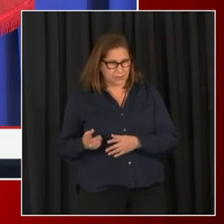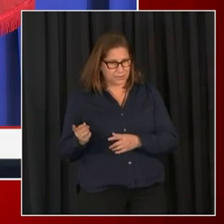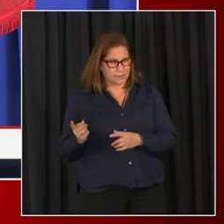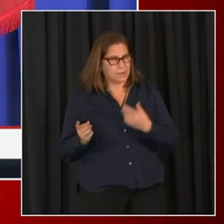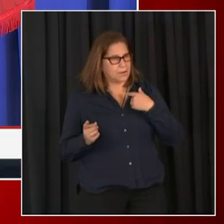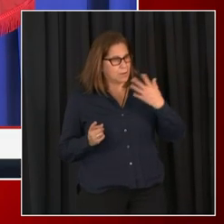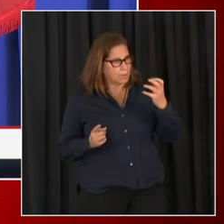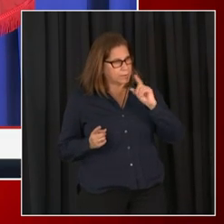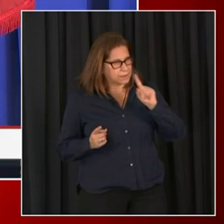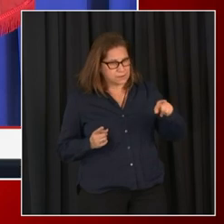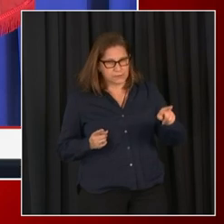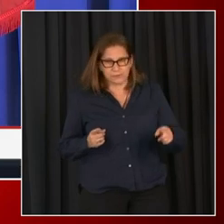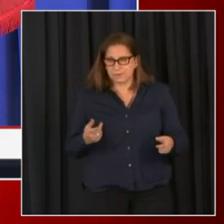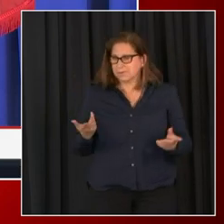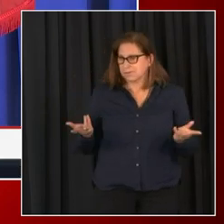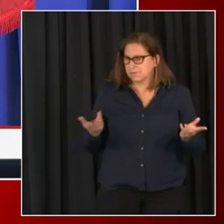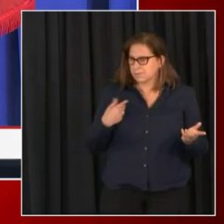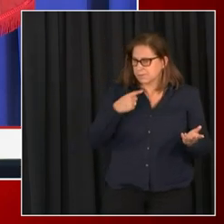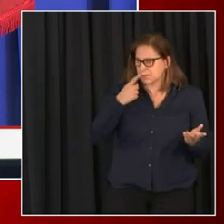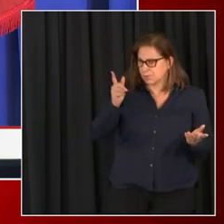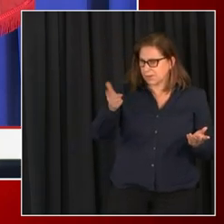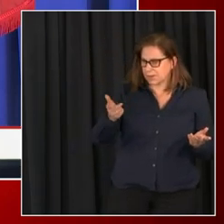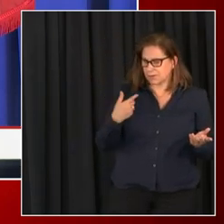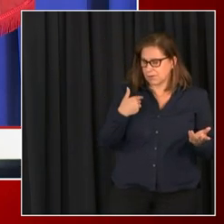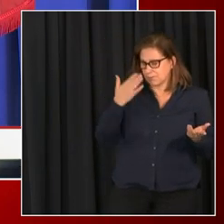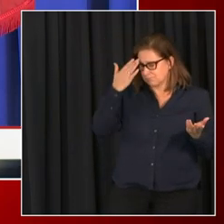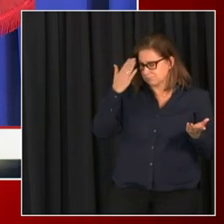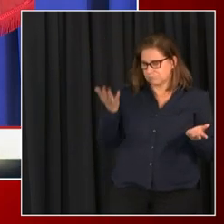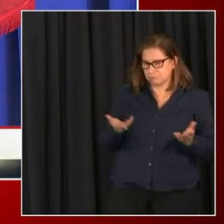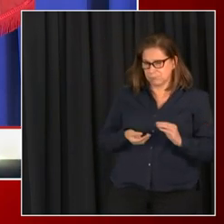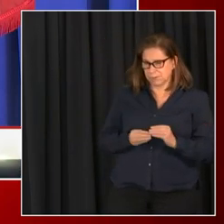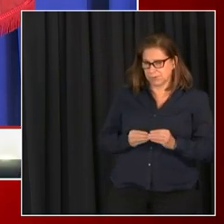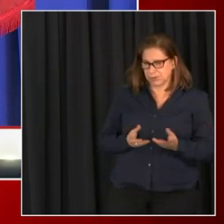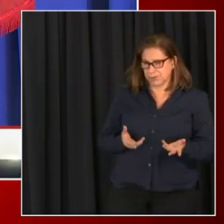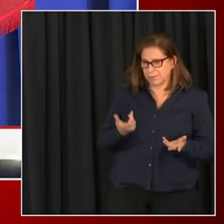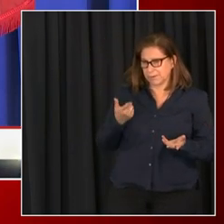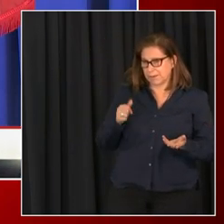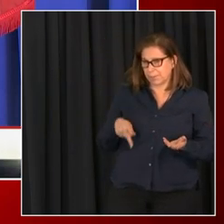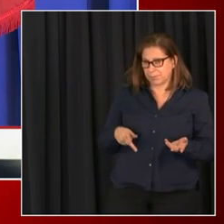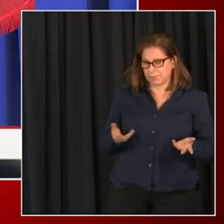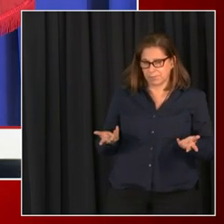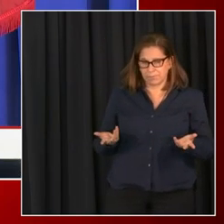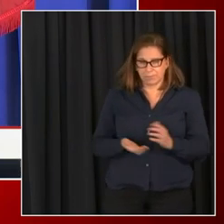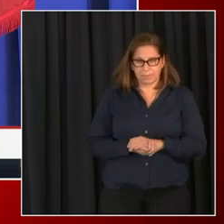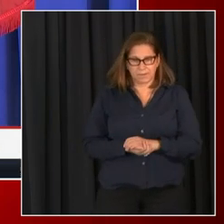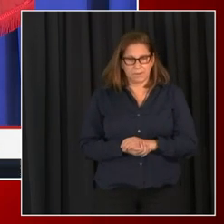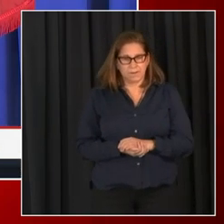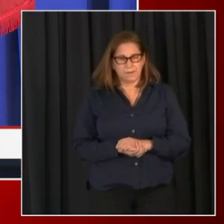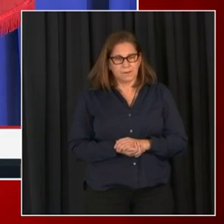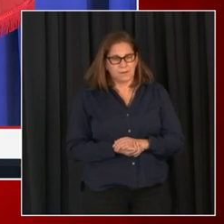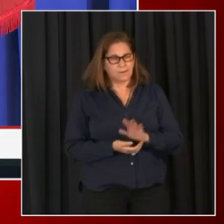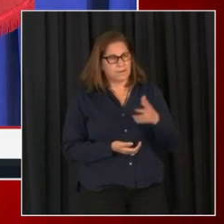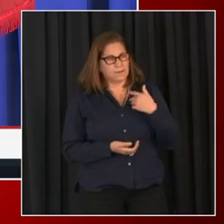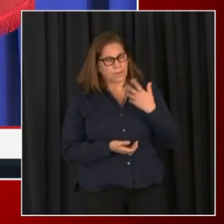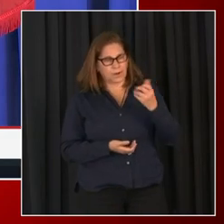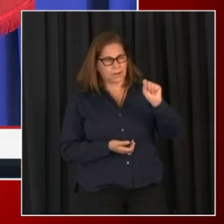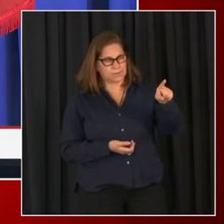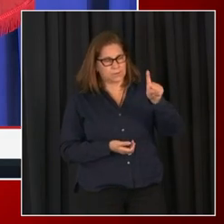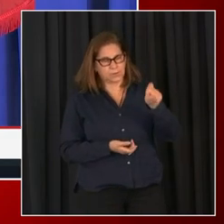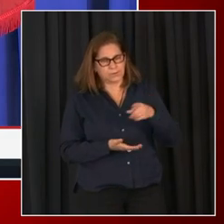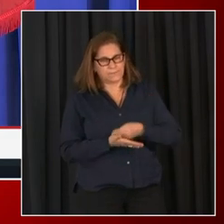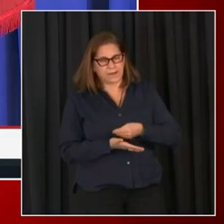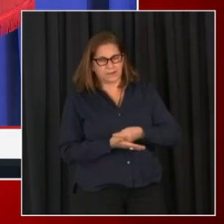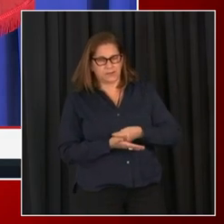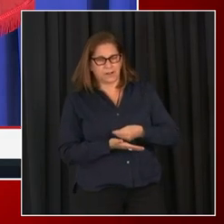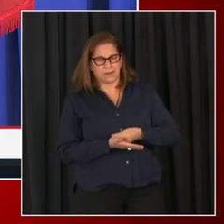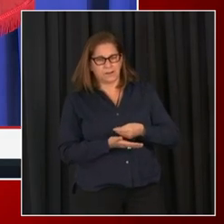gap. Okay, can I ask about another fiscal matter related to COVID, and that would be the FEMA reimbursements? Uh-huh. And I'm wondering